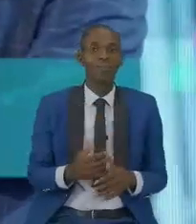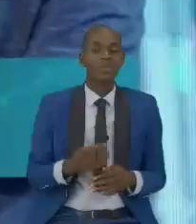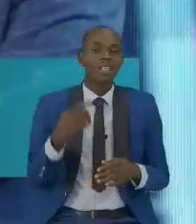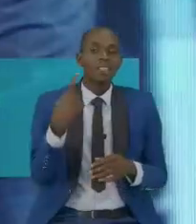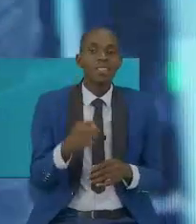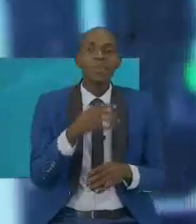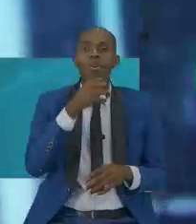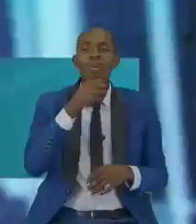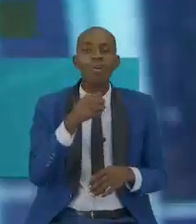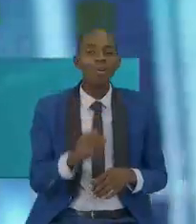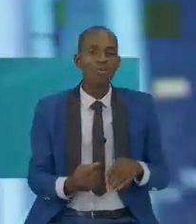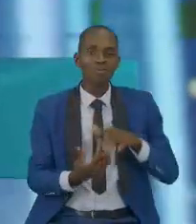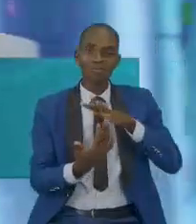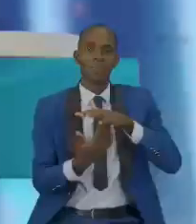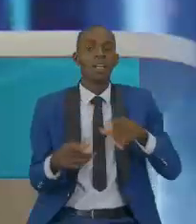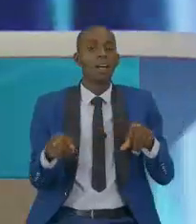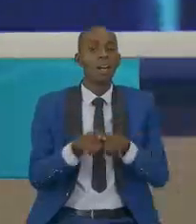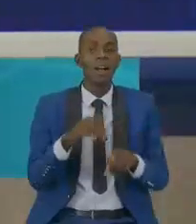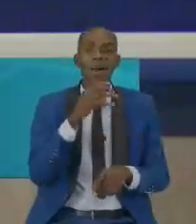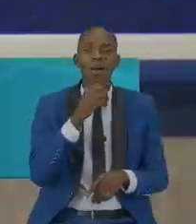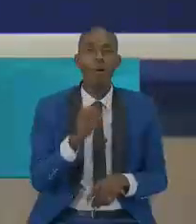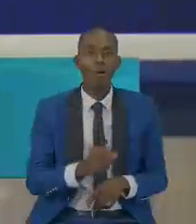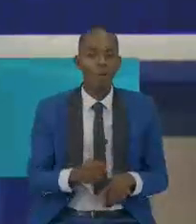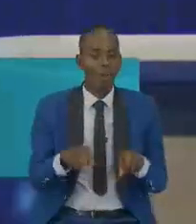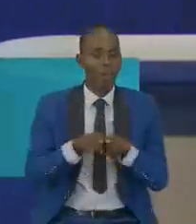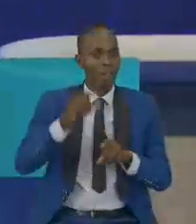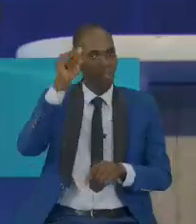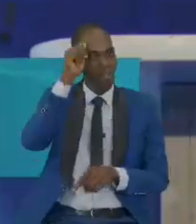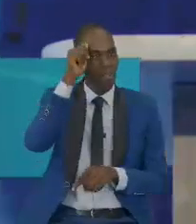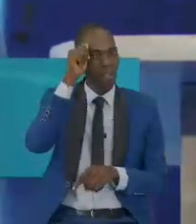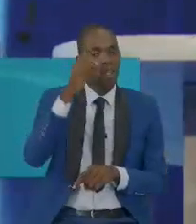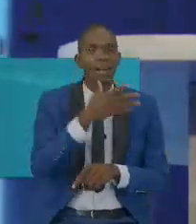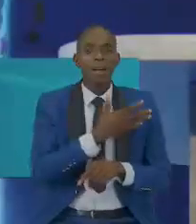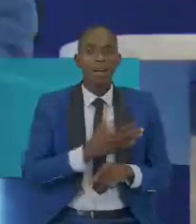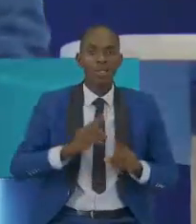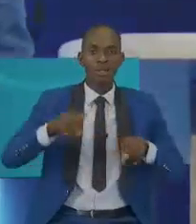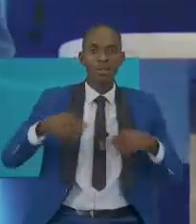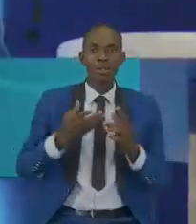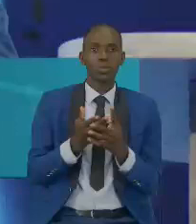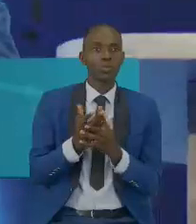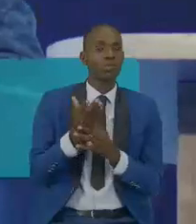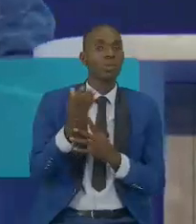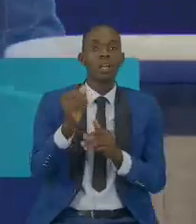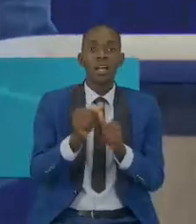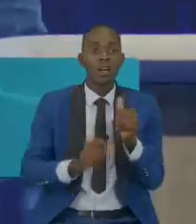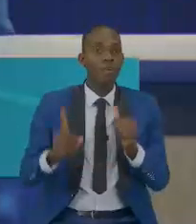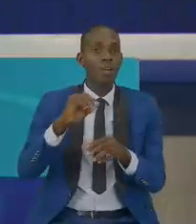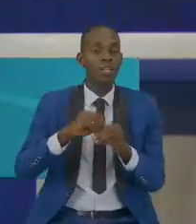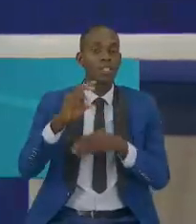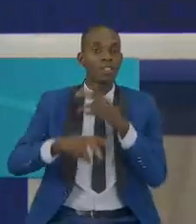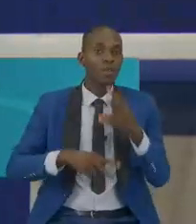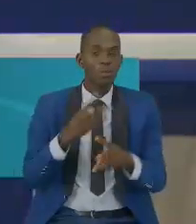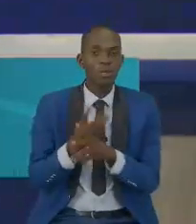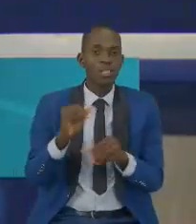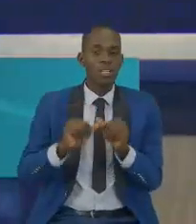Ancient, as old as Adam. And then it went through all over the world, in every